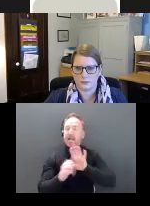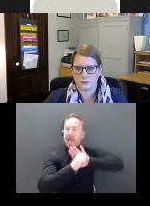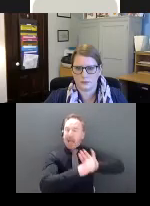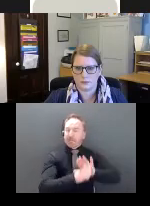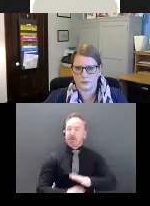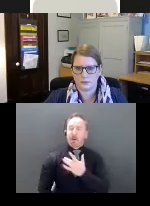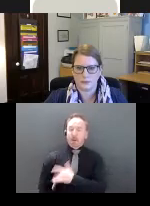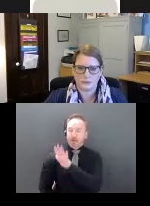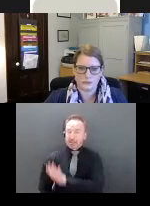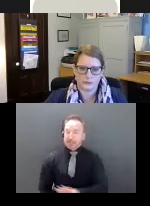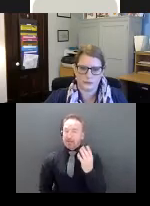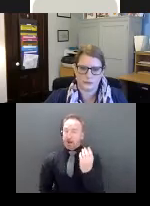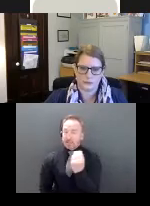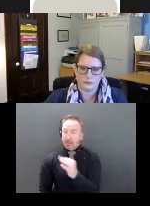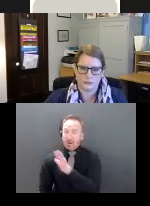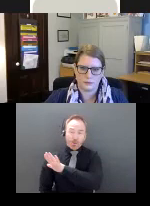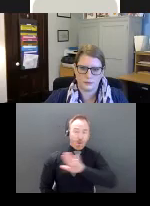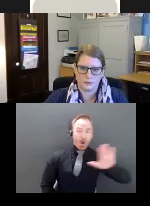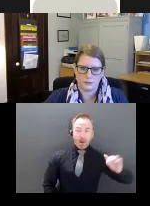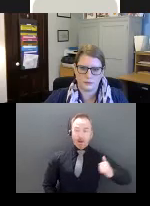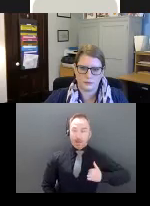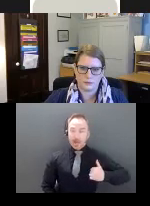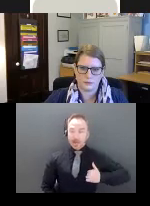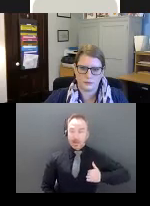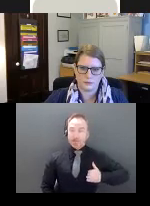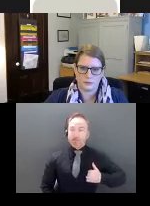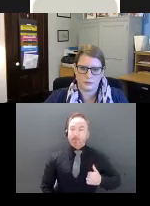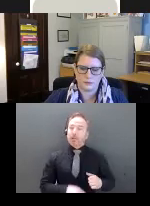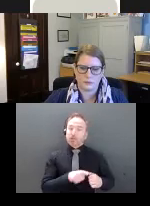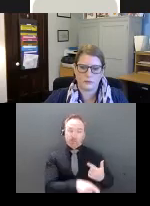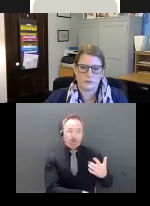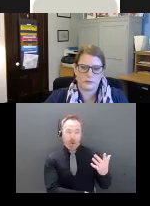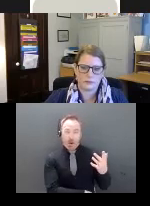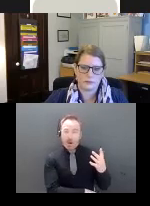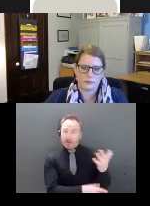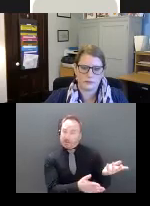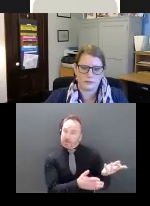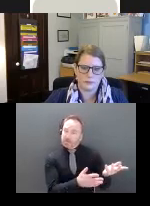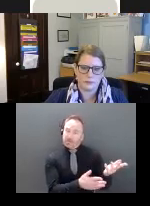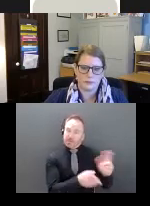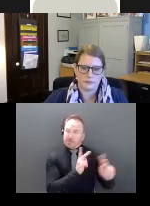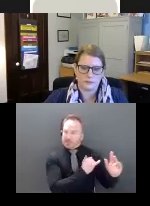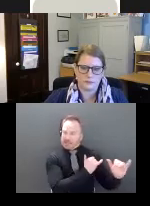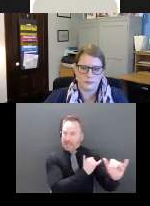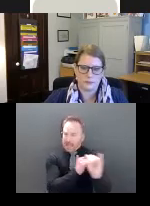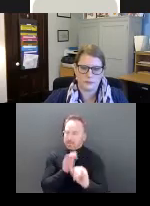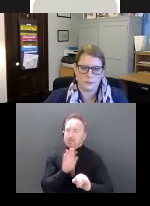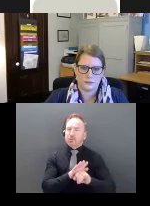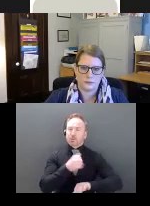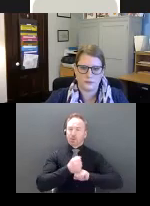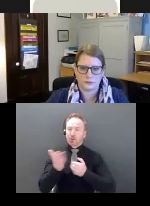Ontario, across Canada, with our colleagues to improve the support and services for seniors.